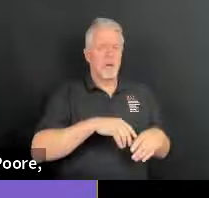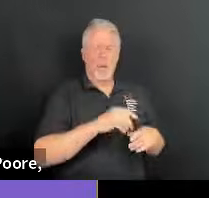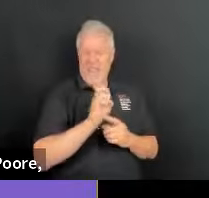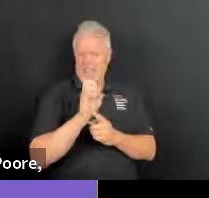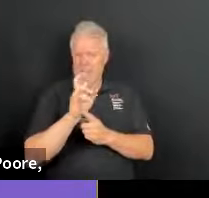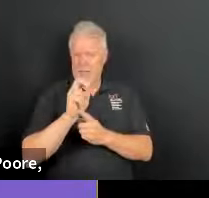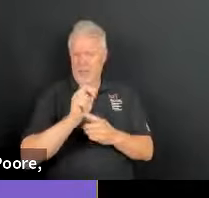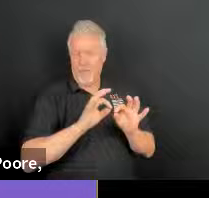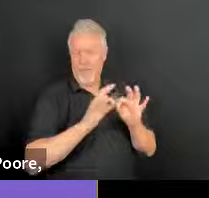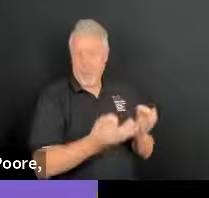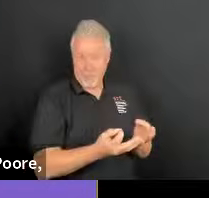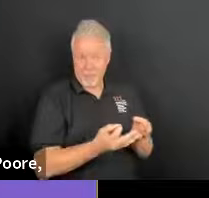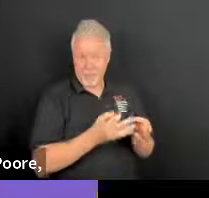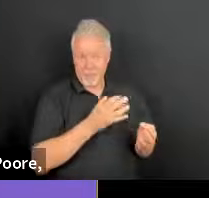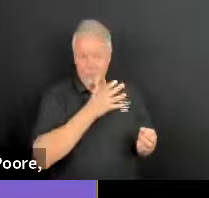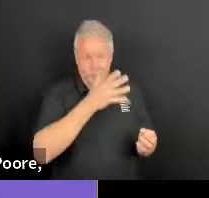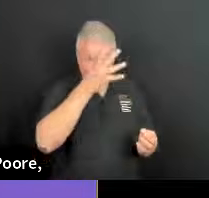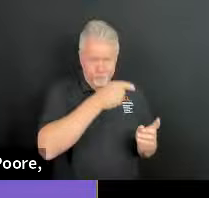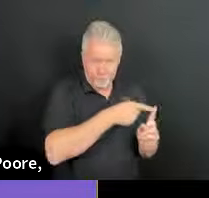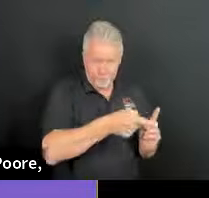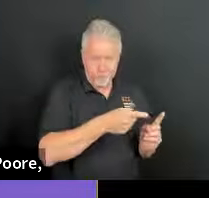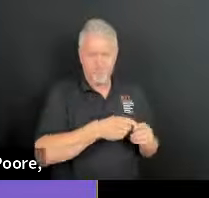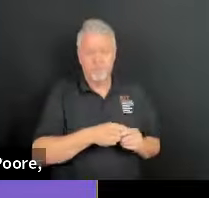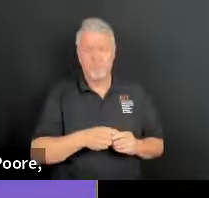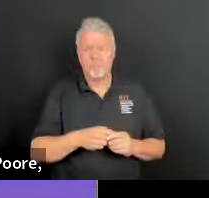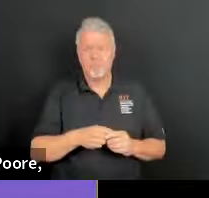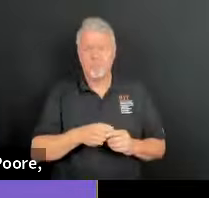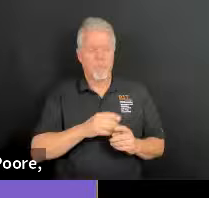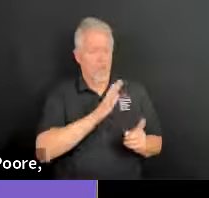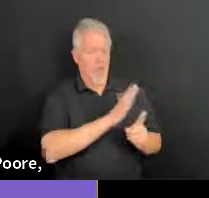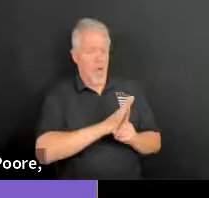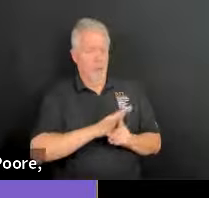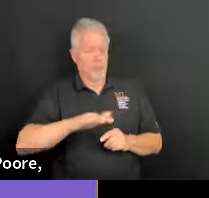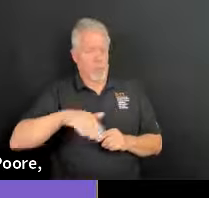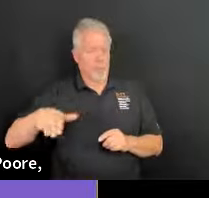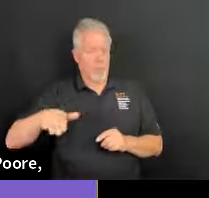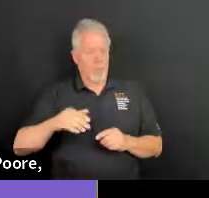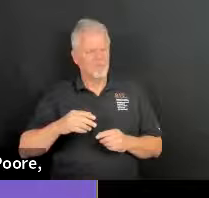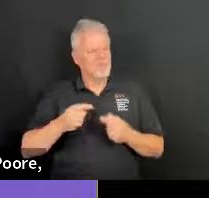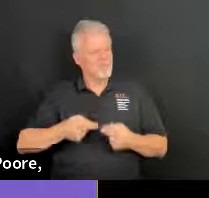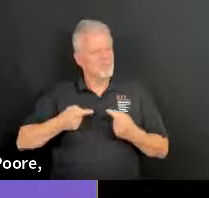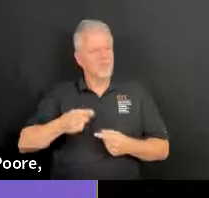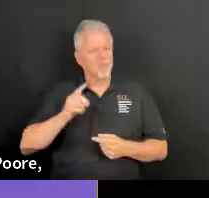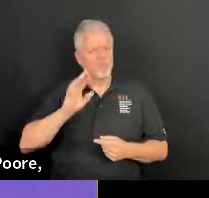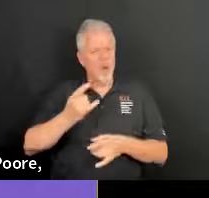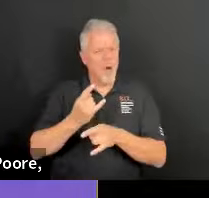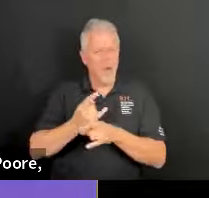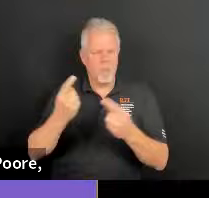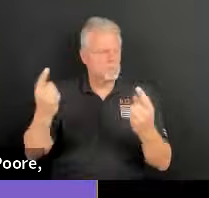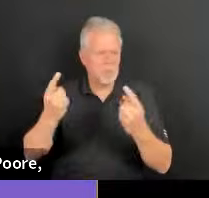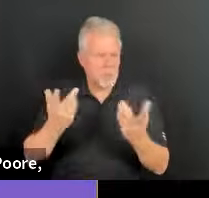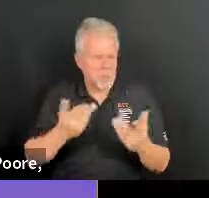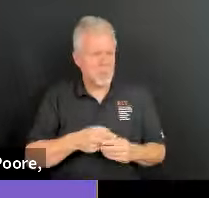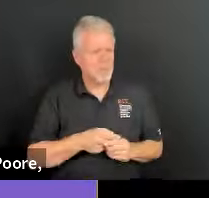lack of understanding. Even the family themselves, if the parents are not understanding, if